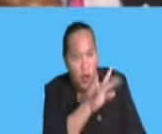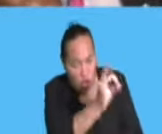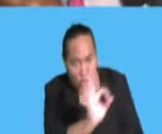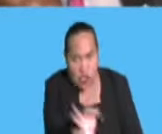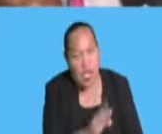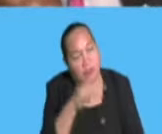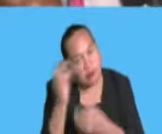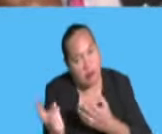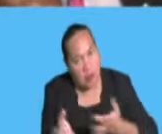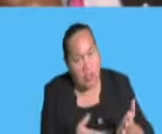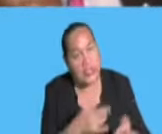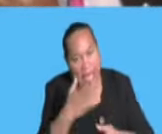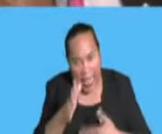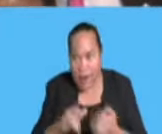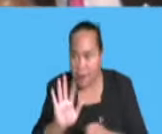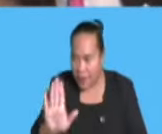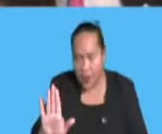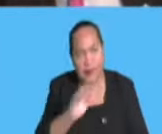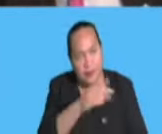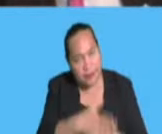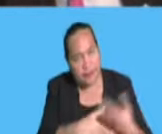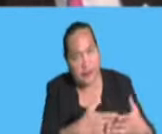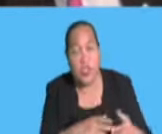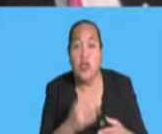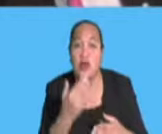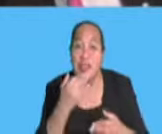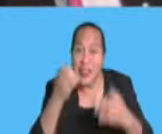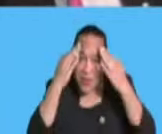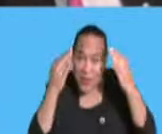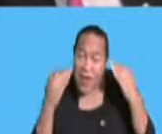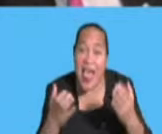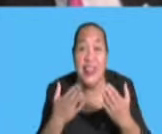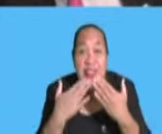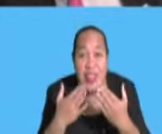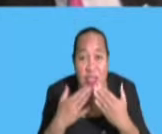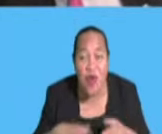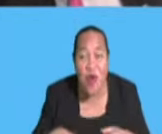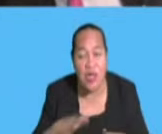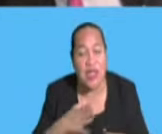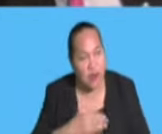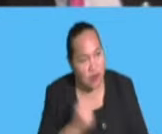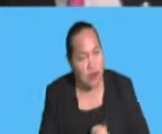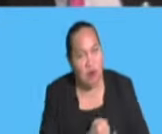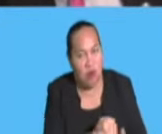opposition. Mr. Speaker say, honorable members, I thank you all and reiterate my support for the